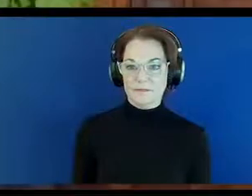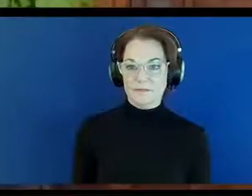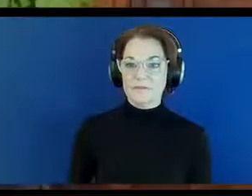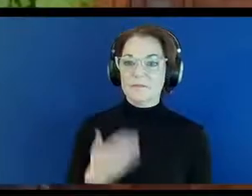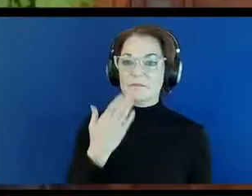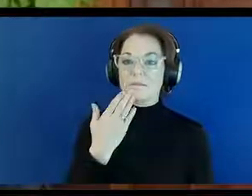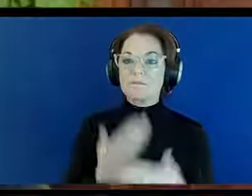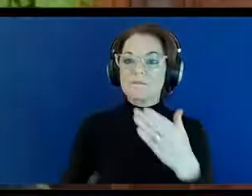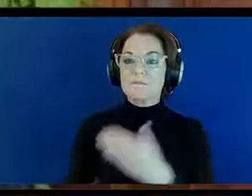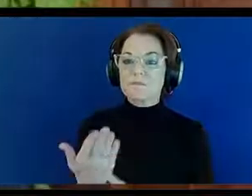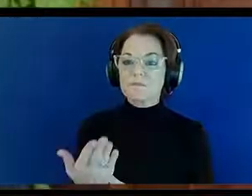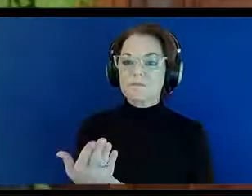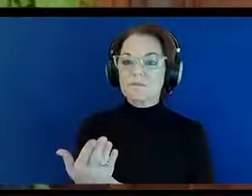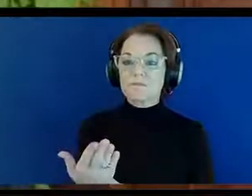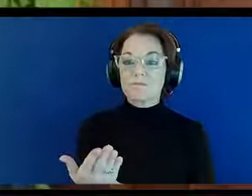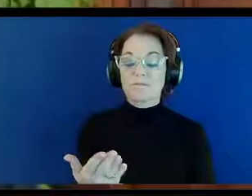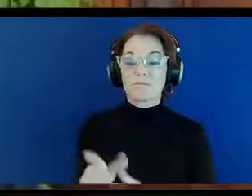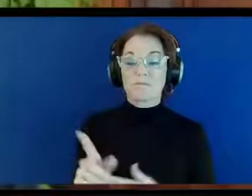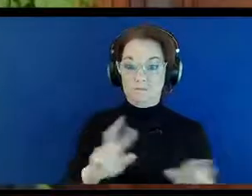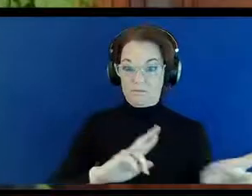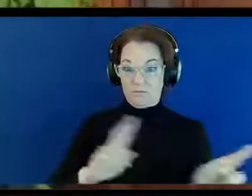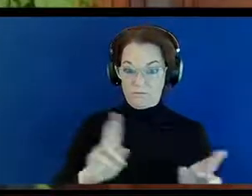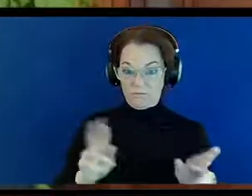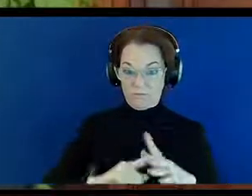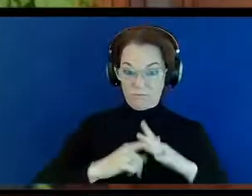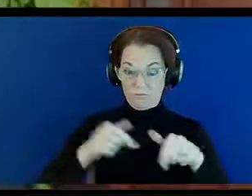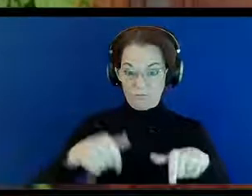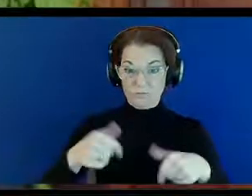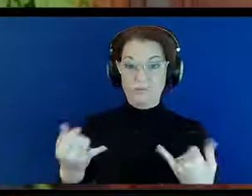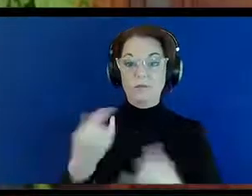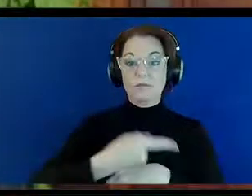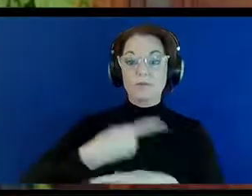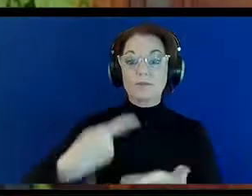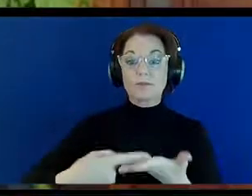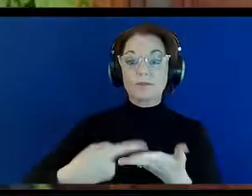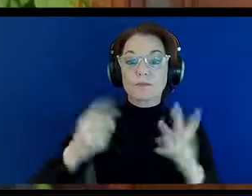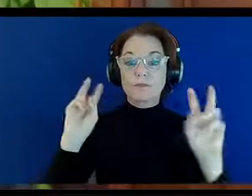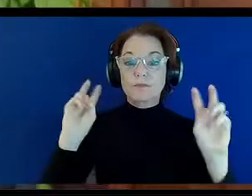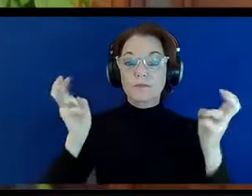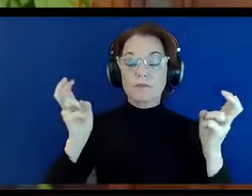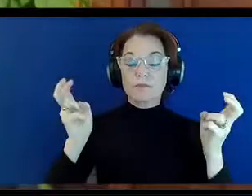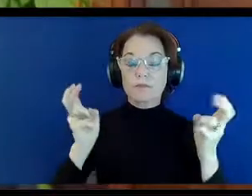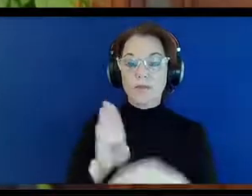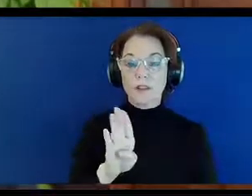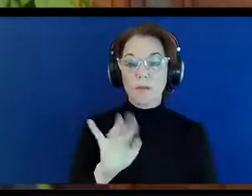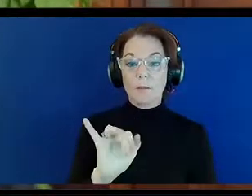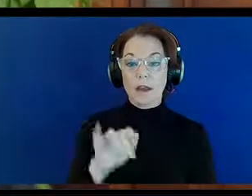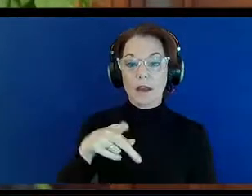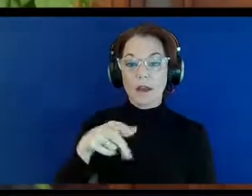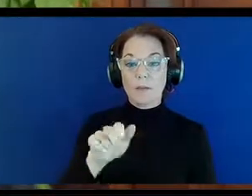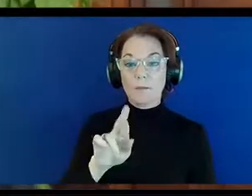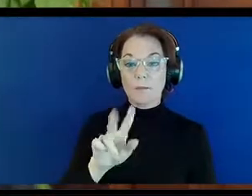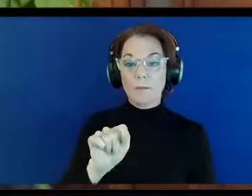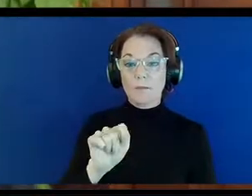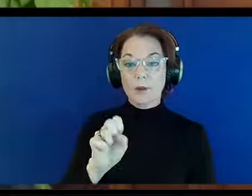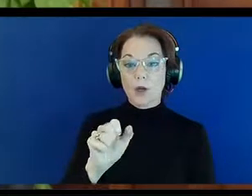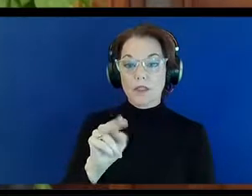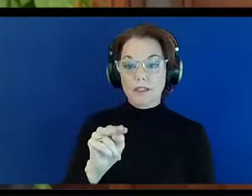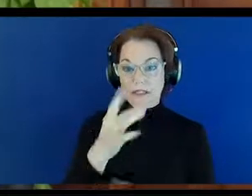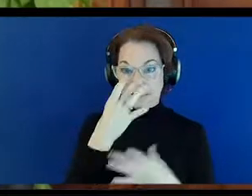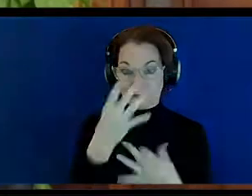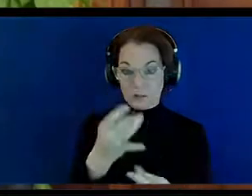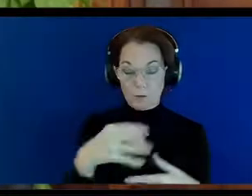Well, good morning, everyone. The hearing will come to order. Today, we'll discuss a topic of bipartisan interest, promoting home